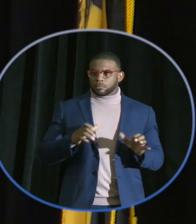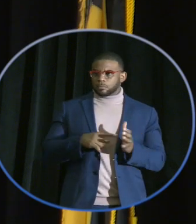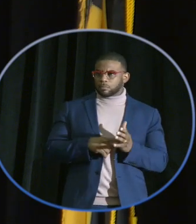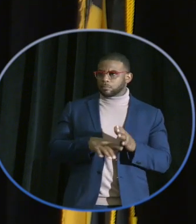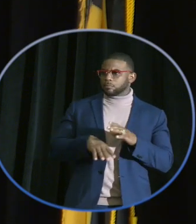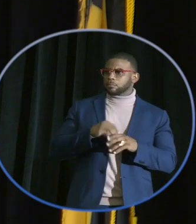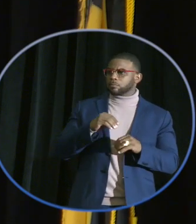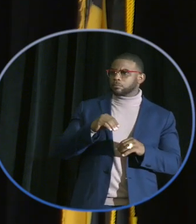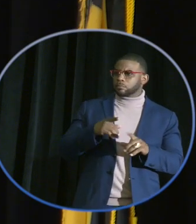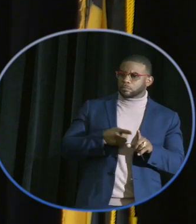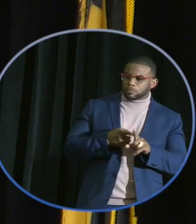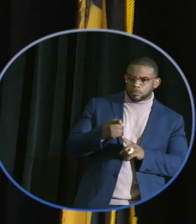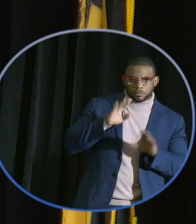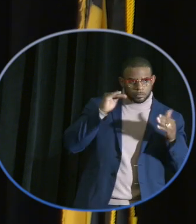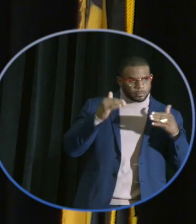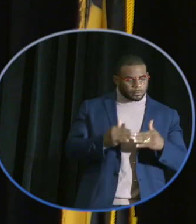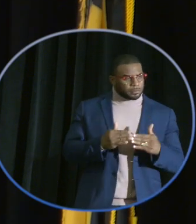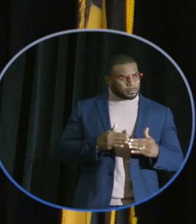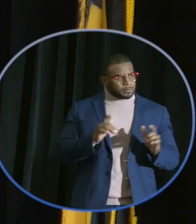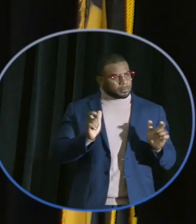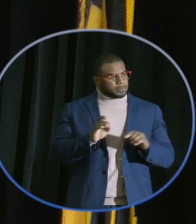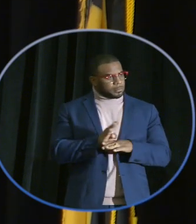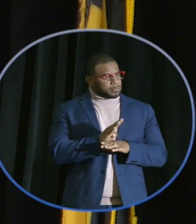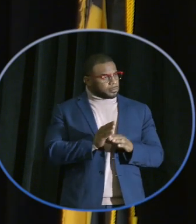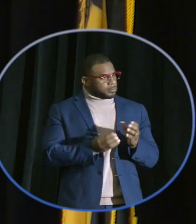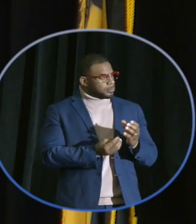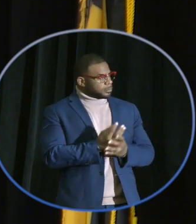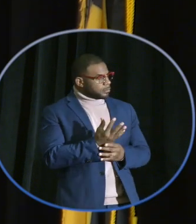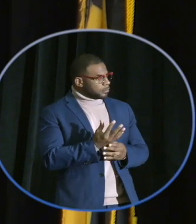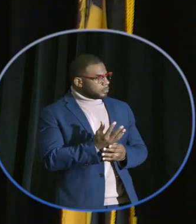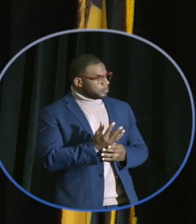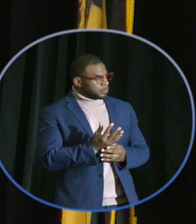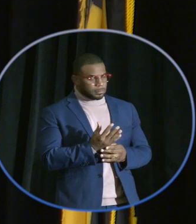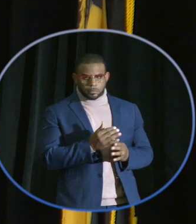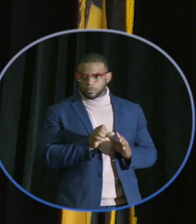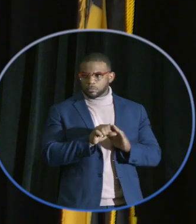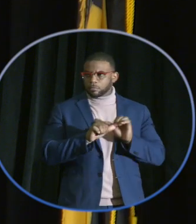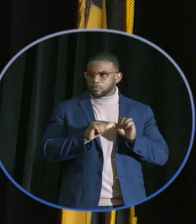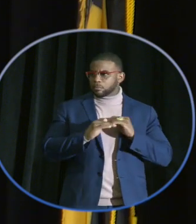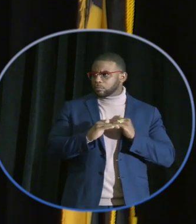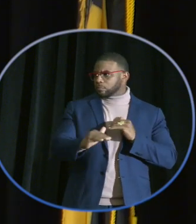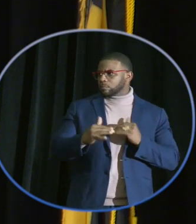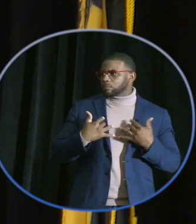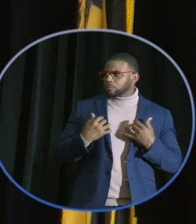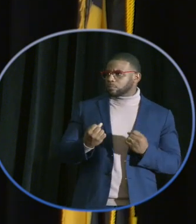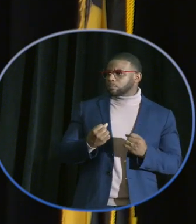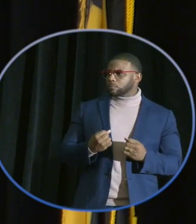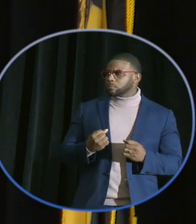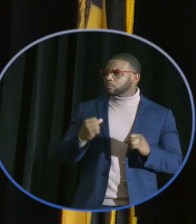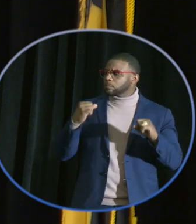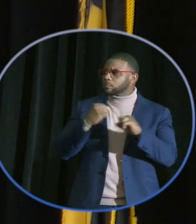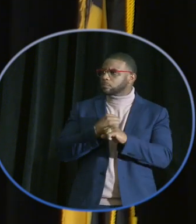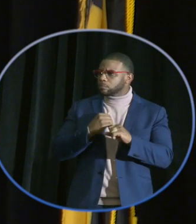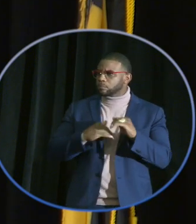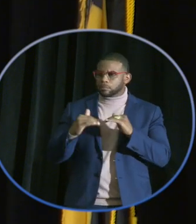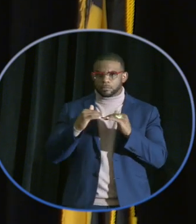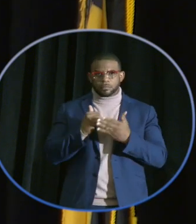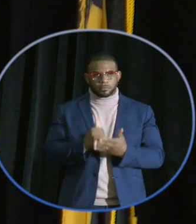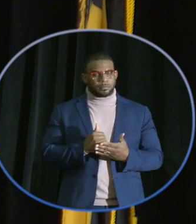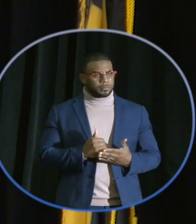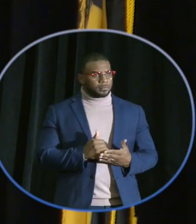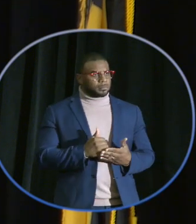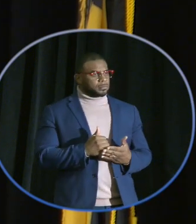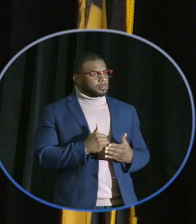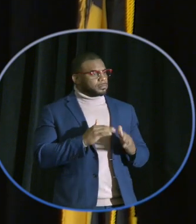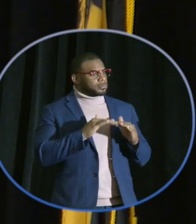this under the primary focuses of small business growth, sustainability and resilience, financial health,